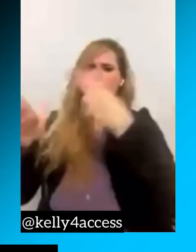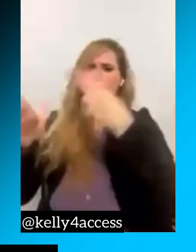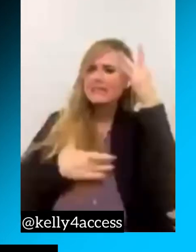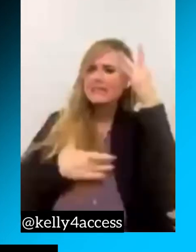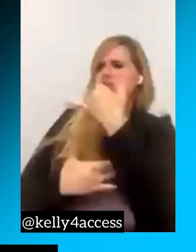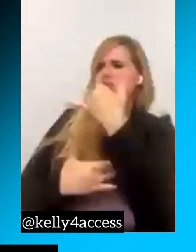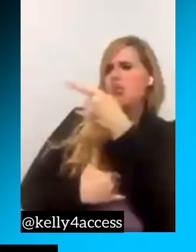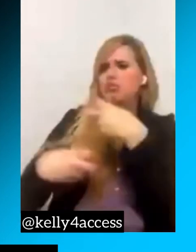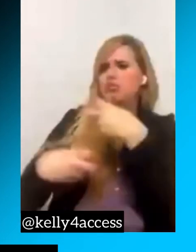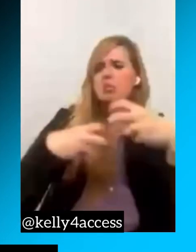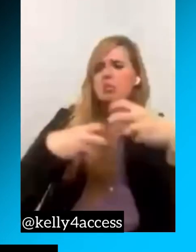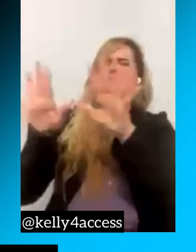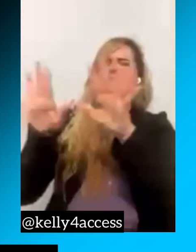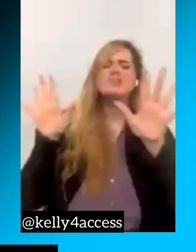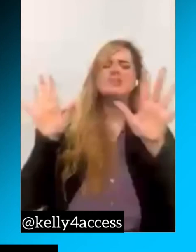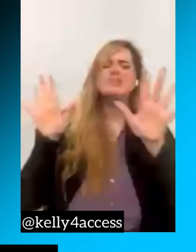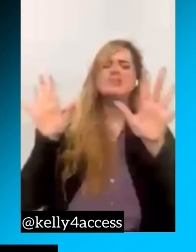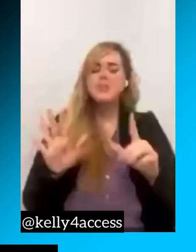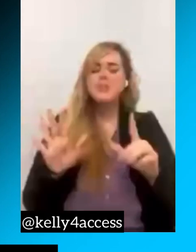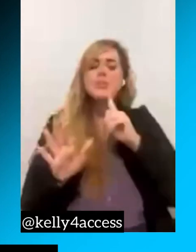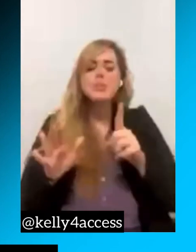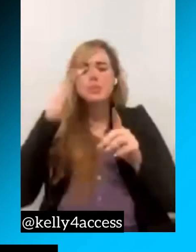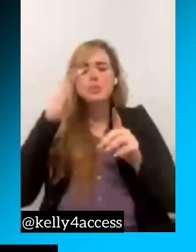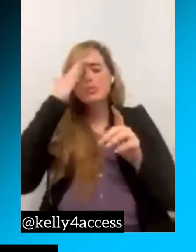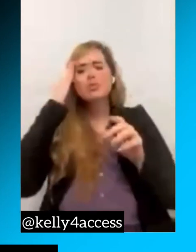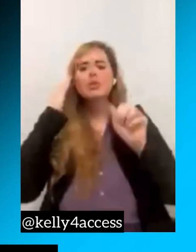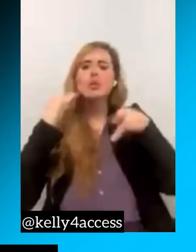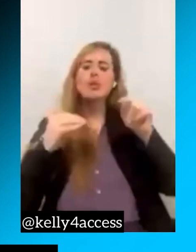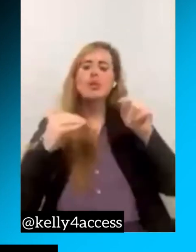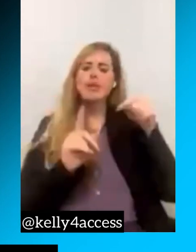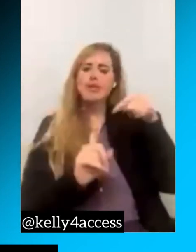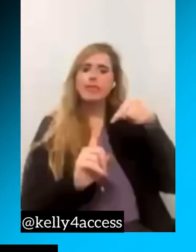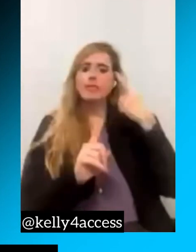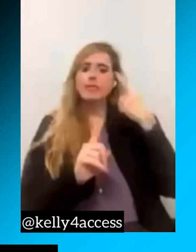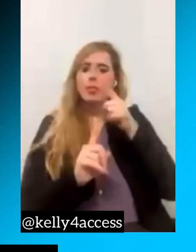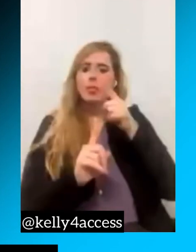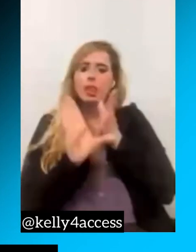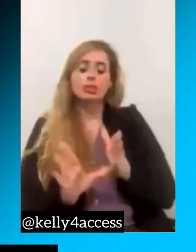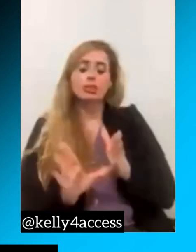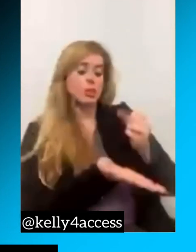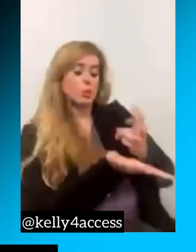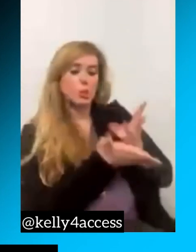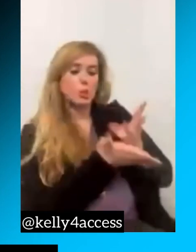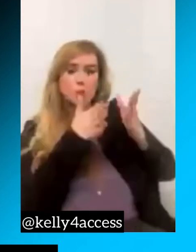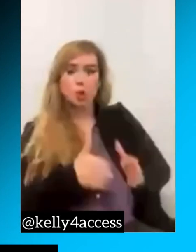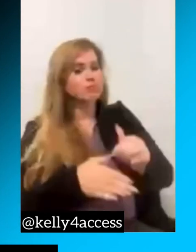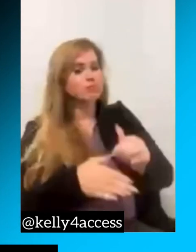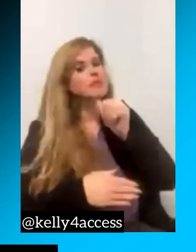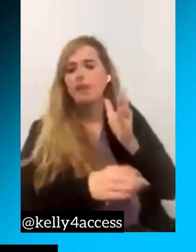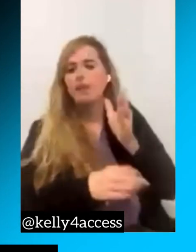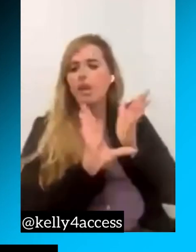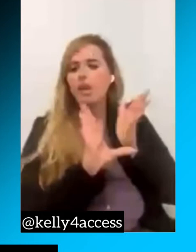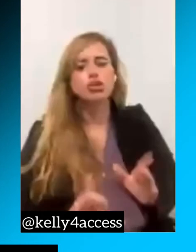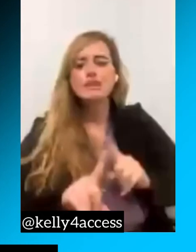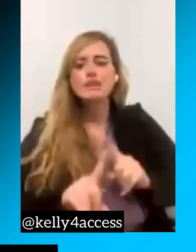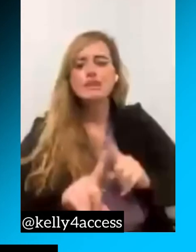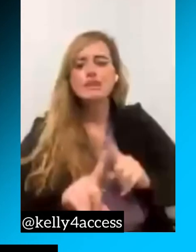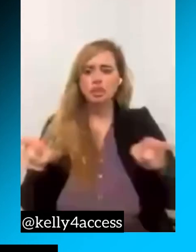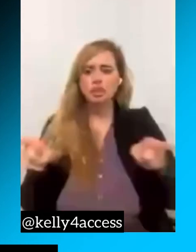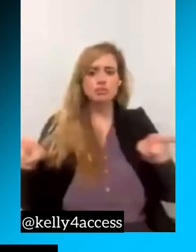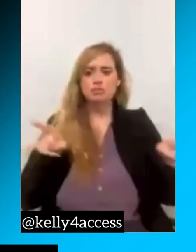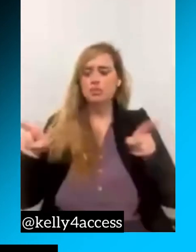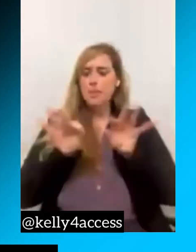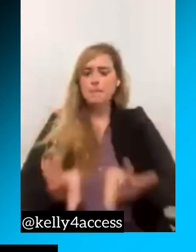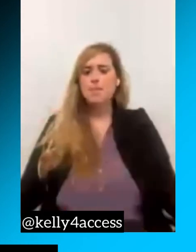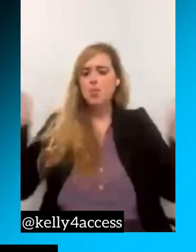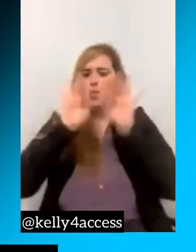it's aimed at psychologists, and social workers are not psychologists. So I think that that's a distinction that needs to be made, and for